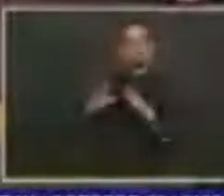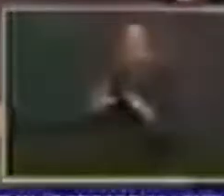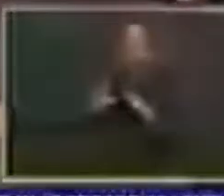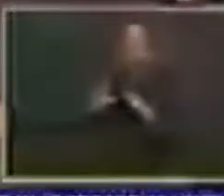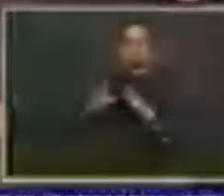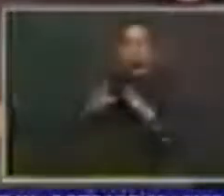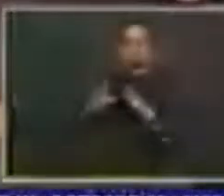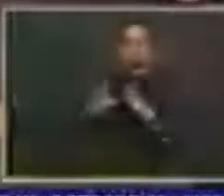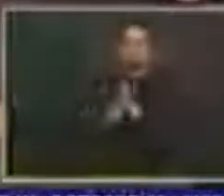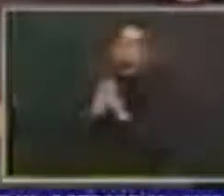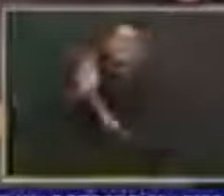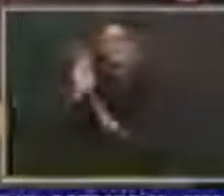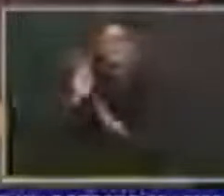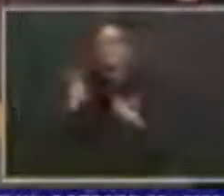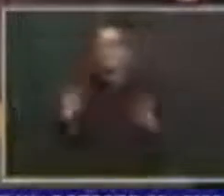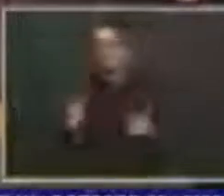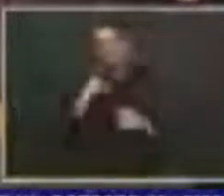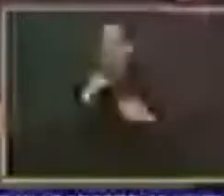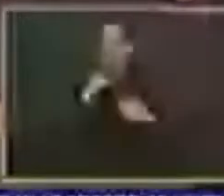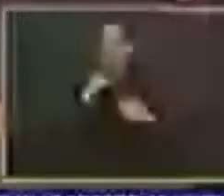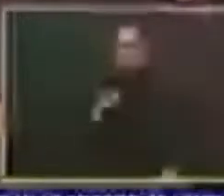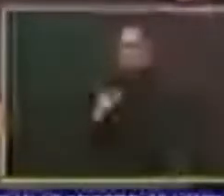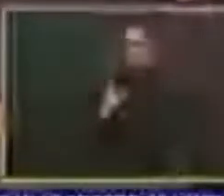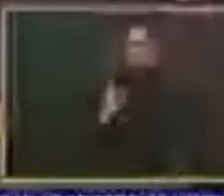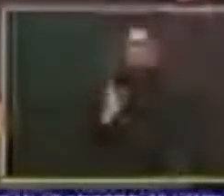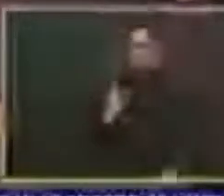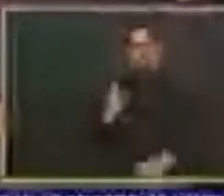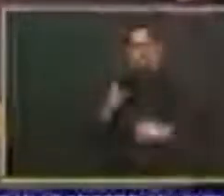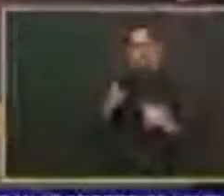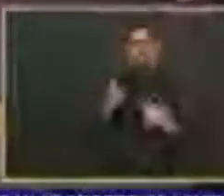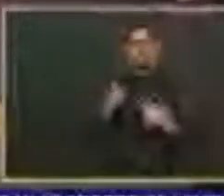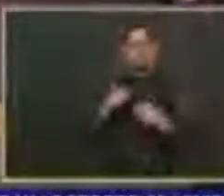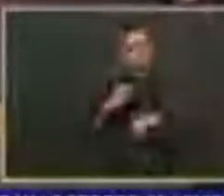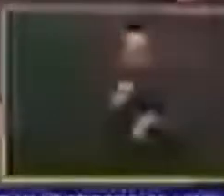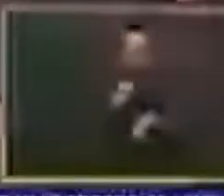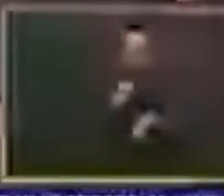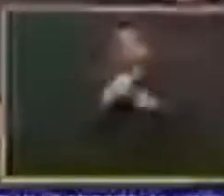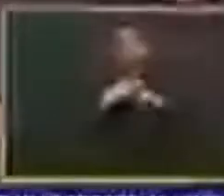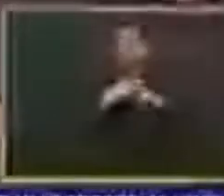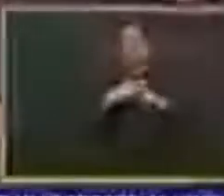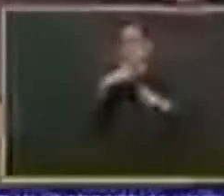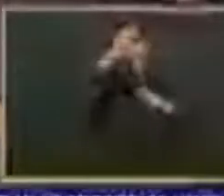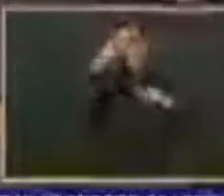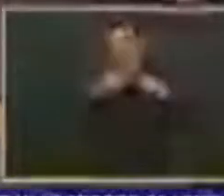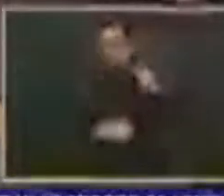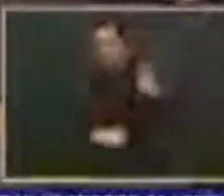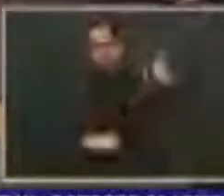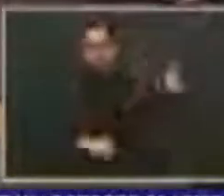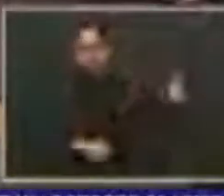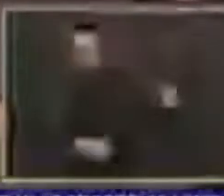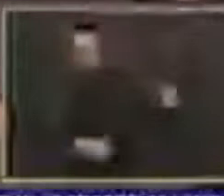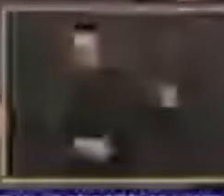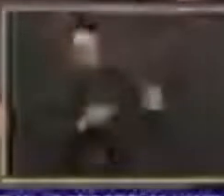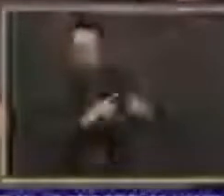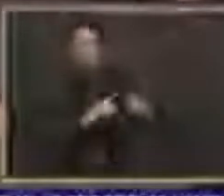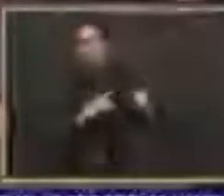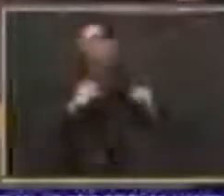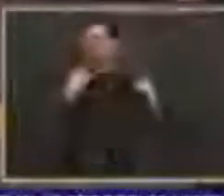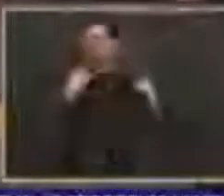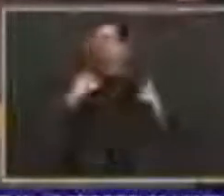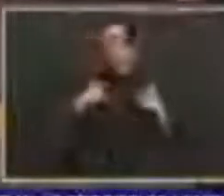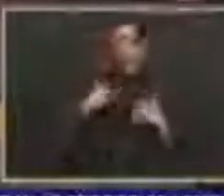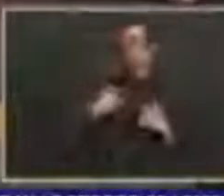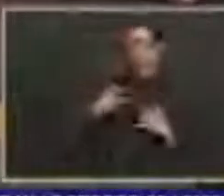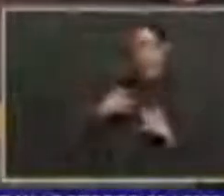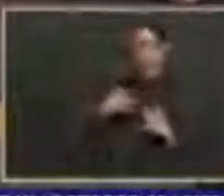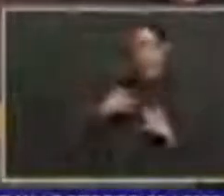hospitals, you scale back on 2 now. Can you talk about what you're looking for December, January, February? Because what I